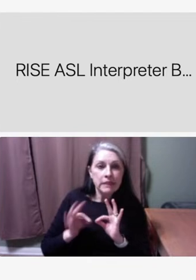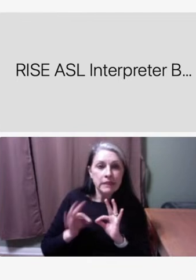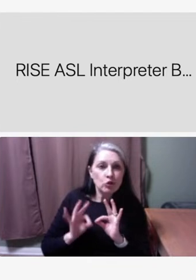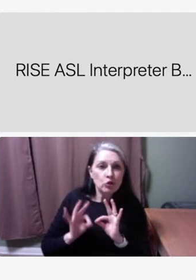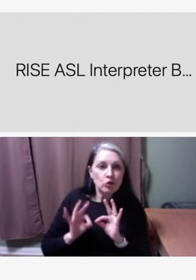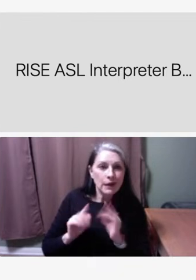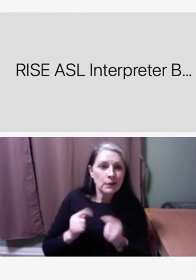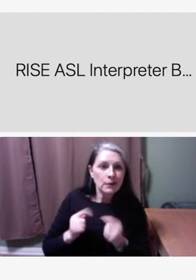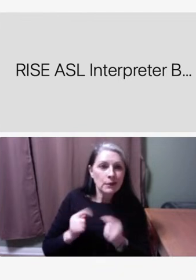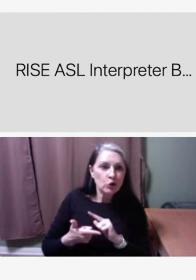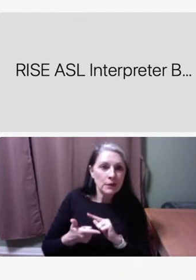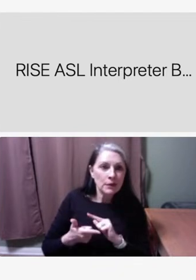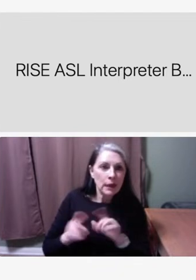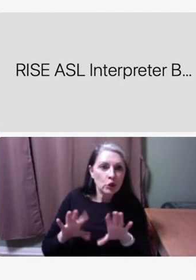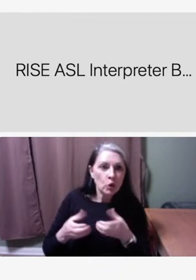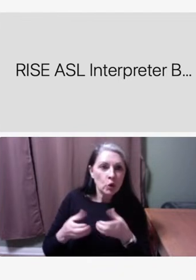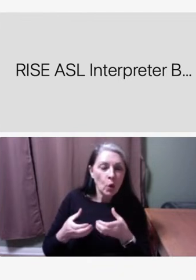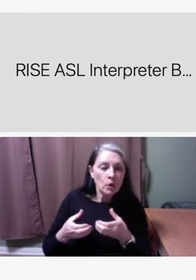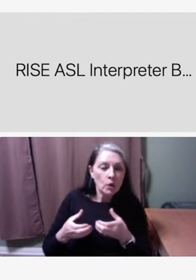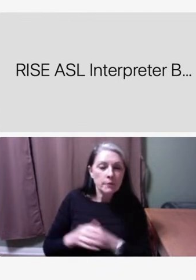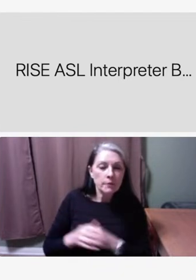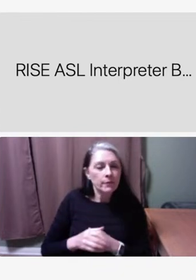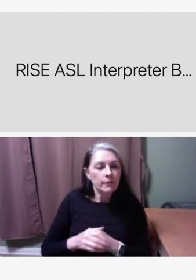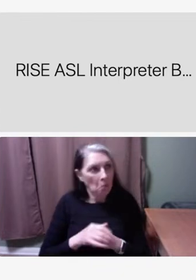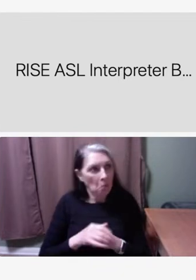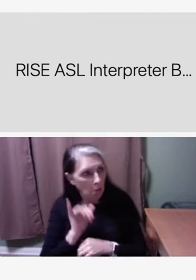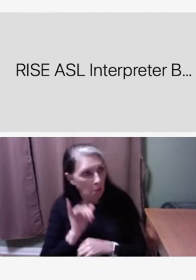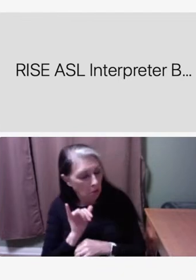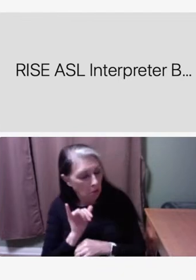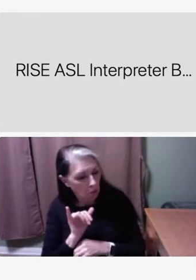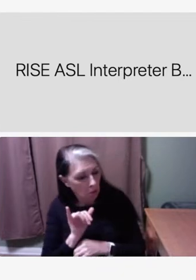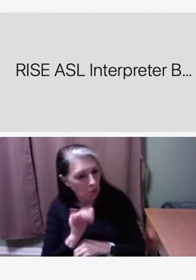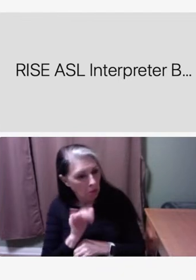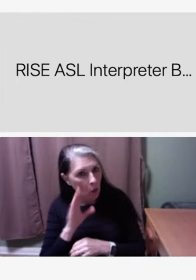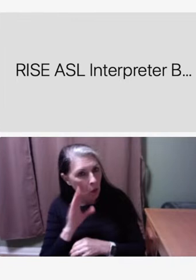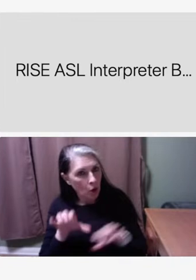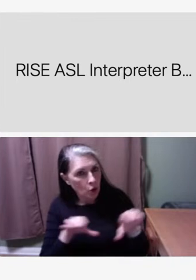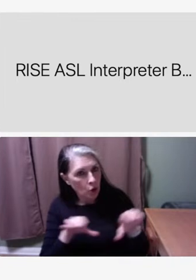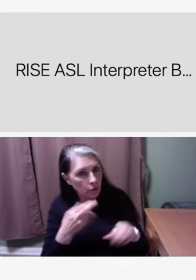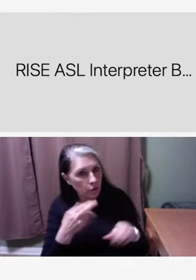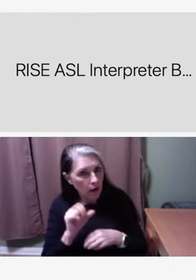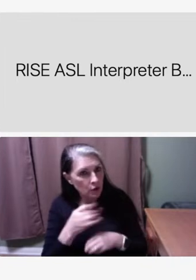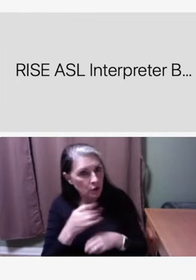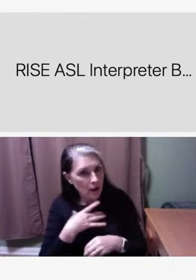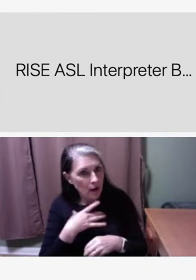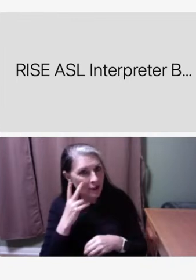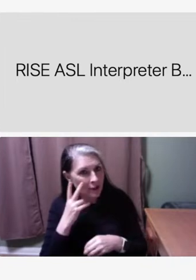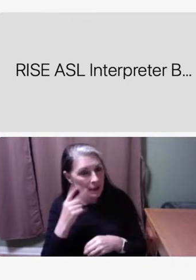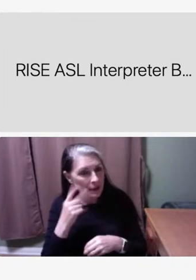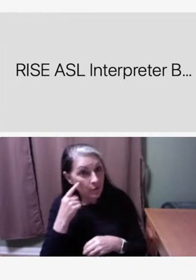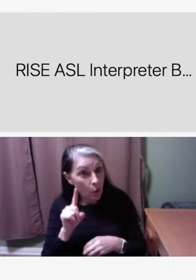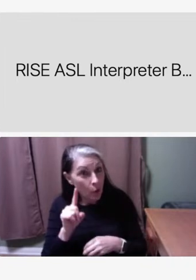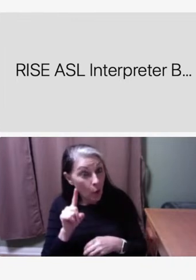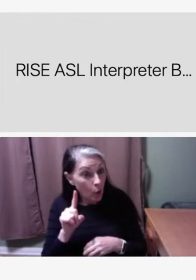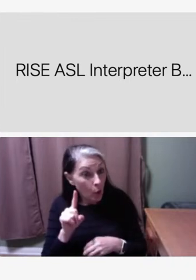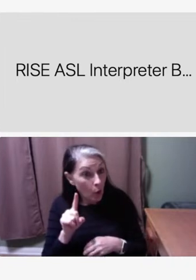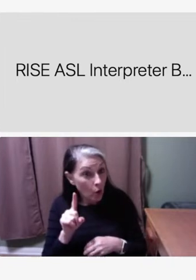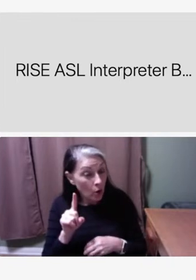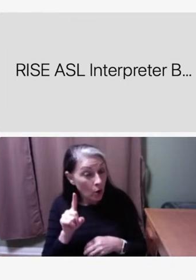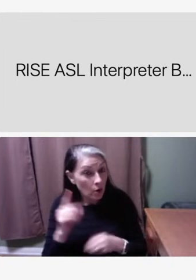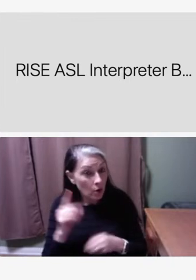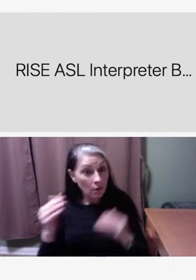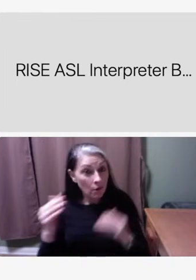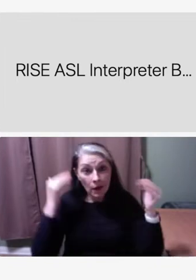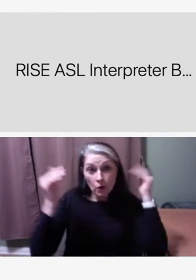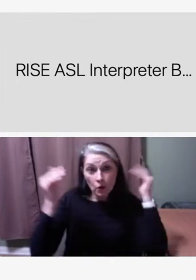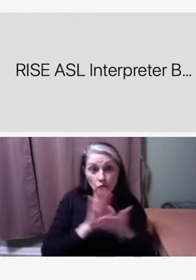And I said, well, if we're going to do that for our high schools, I'd like to see if we can do that for our adult school as well,